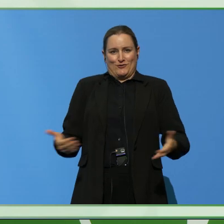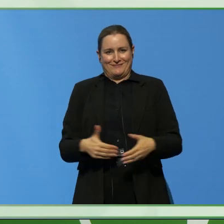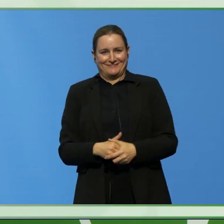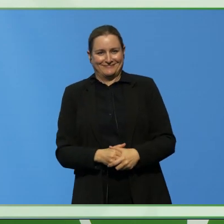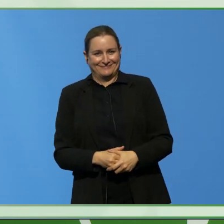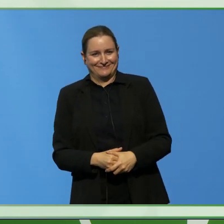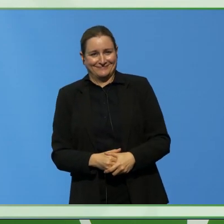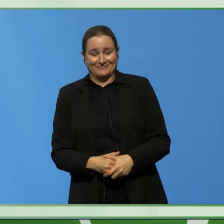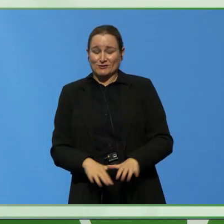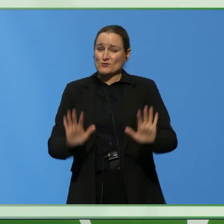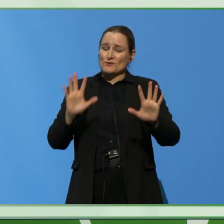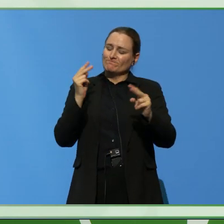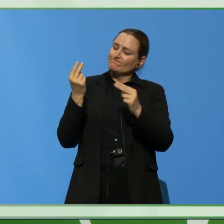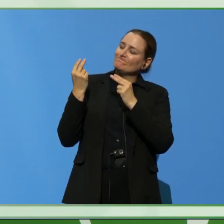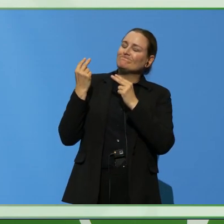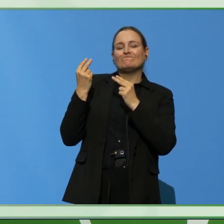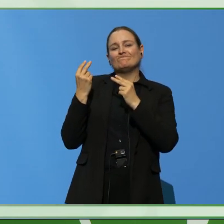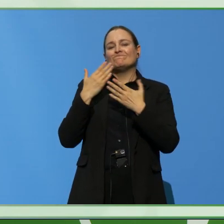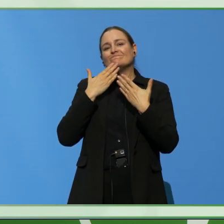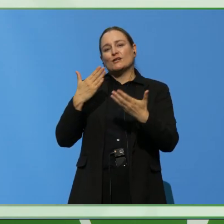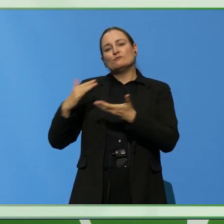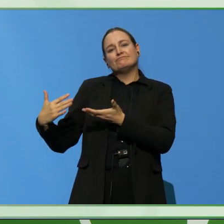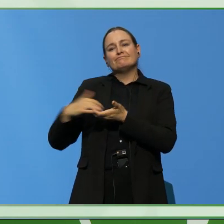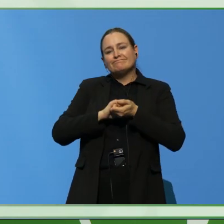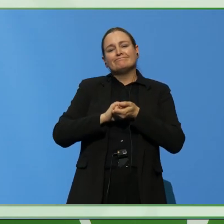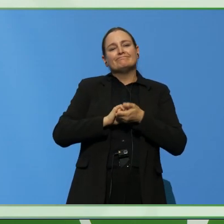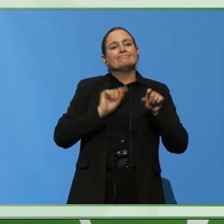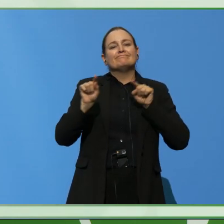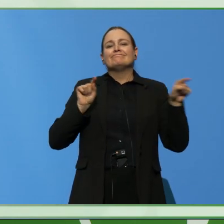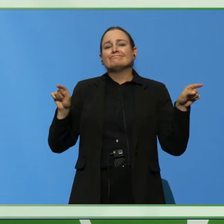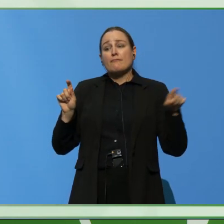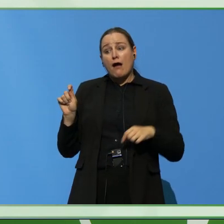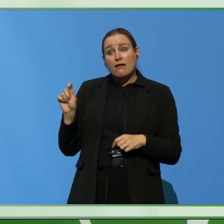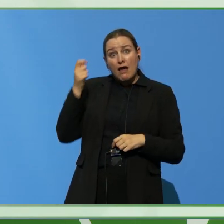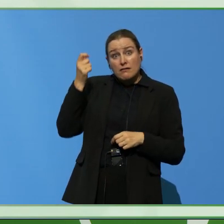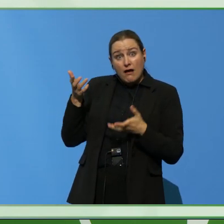to thank our partners who stretch across Kenya and globally,